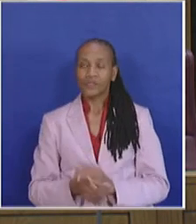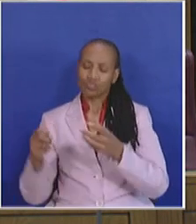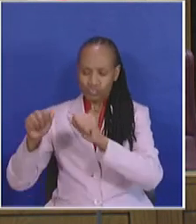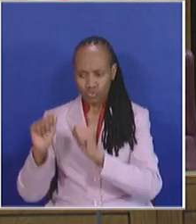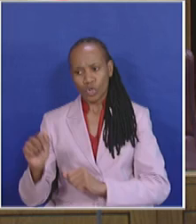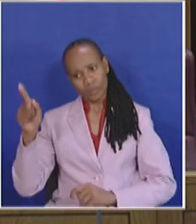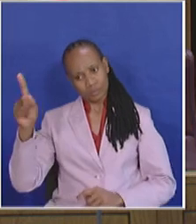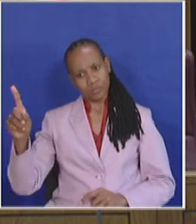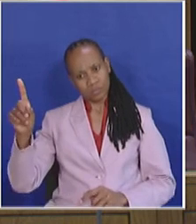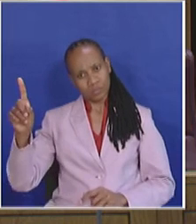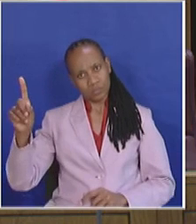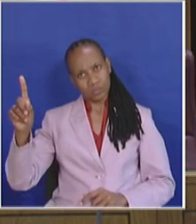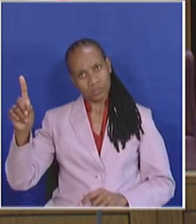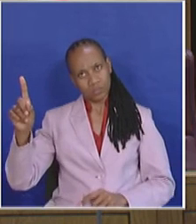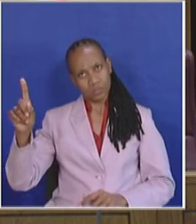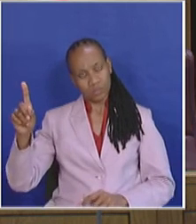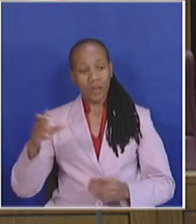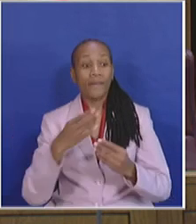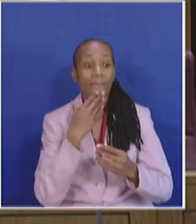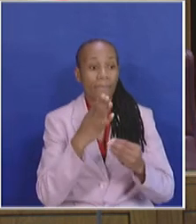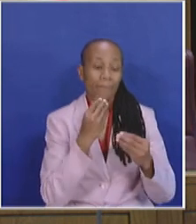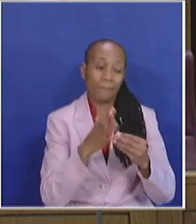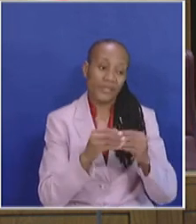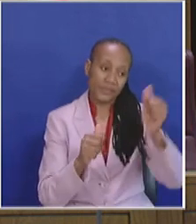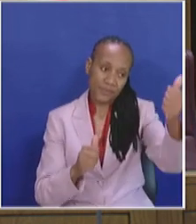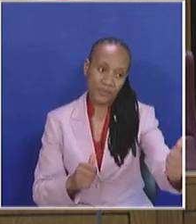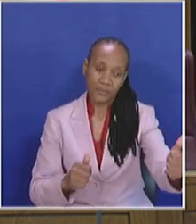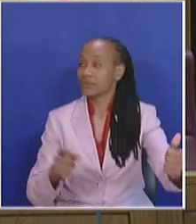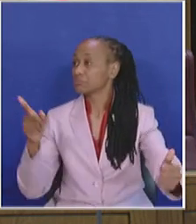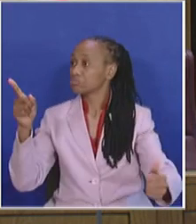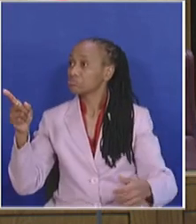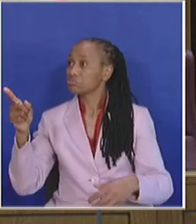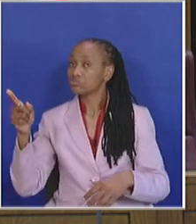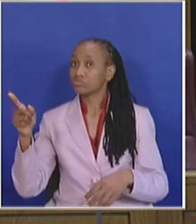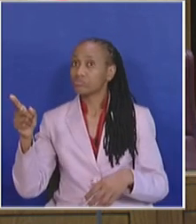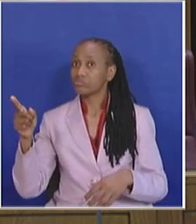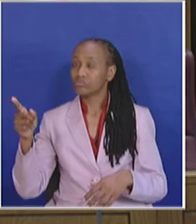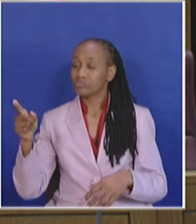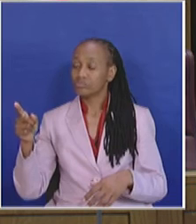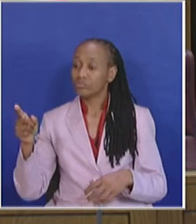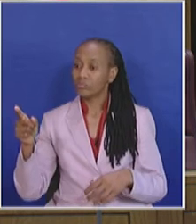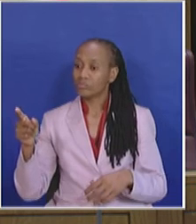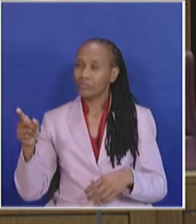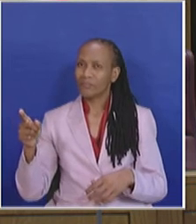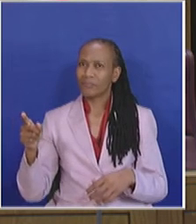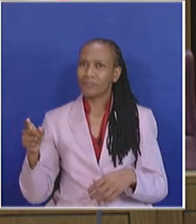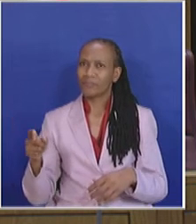Chairperson, if the Speaker's got Honorable the guts, will he Muhai, take a please take your question from seat. me, please? I'm not a Honorable coward, Muhai. I can take Only that chicken, question, talk to me. Honorable but let